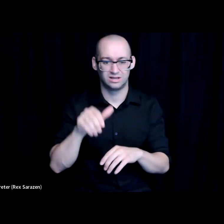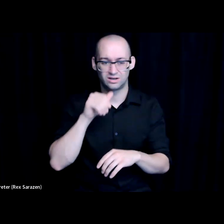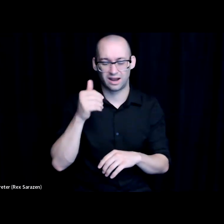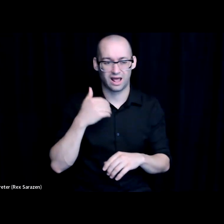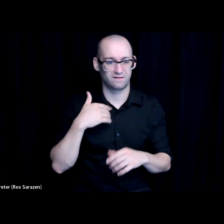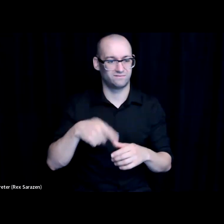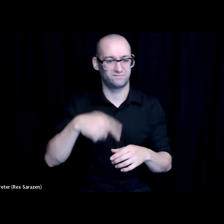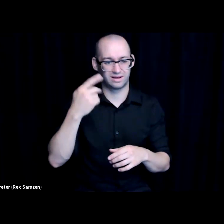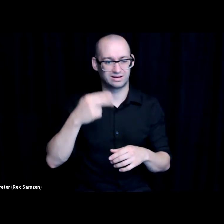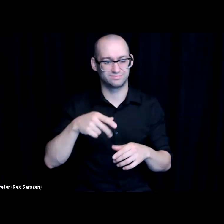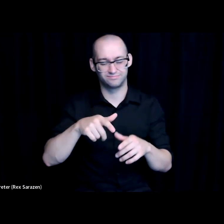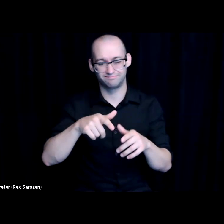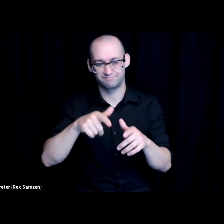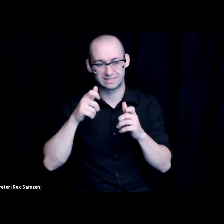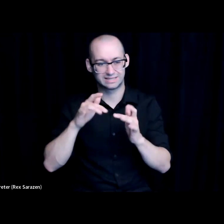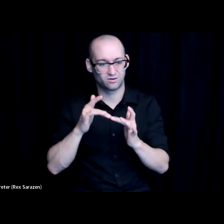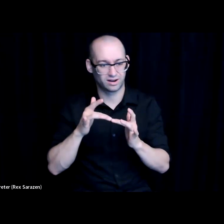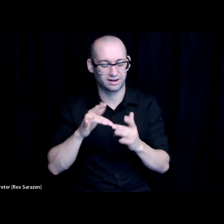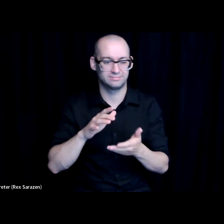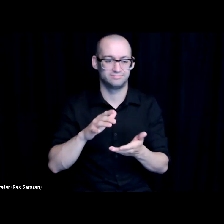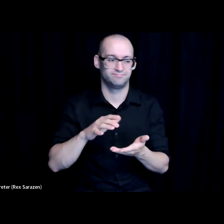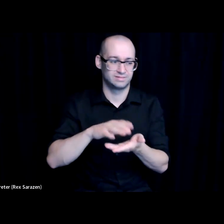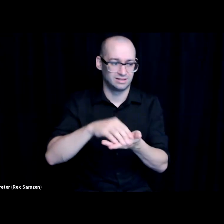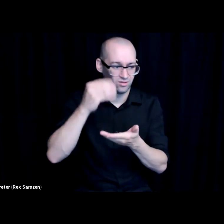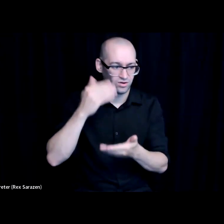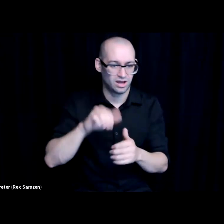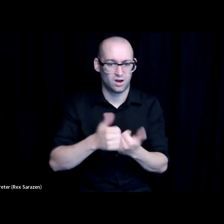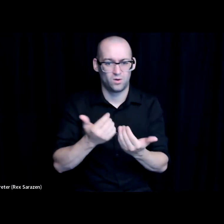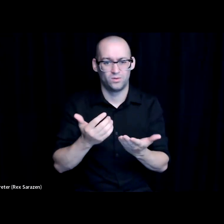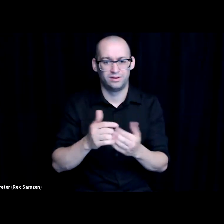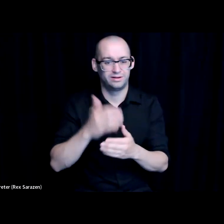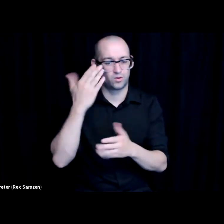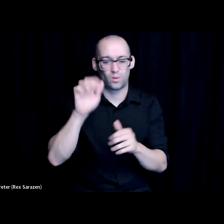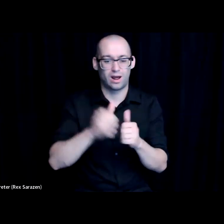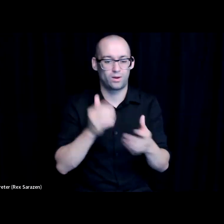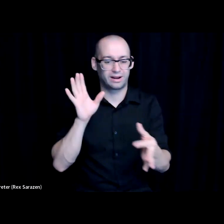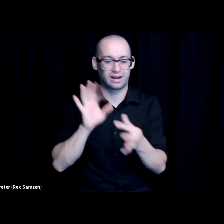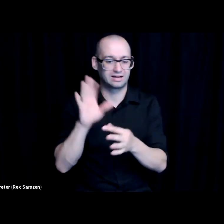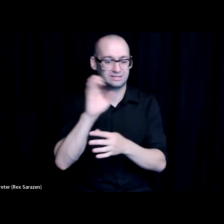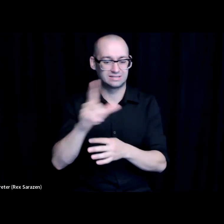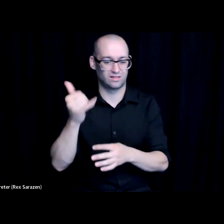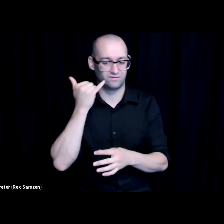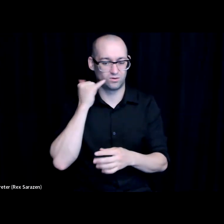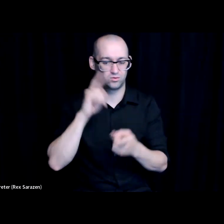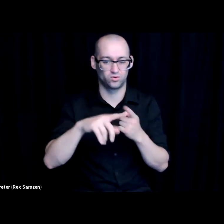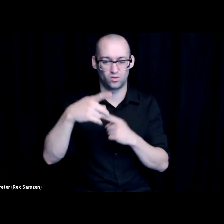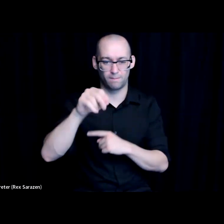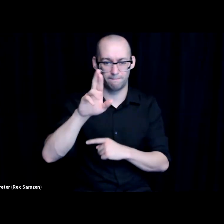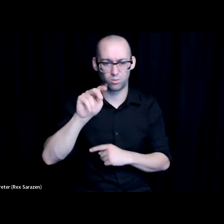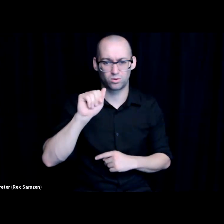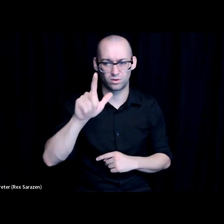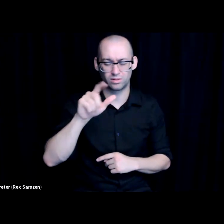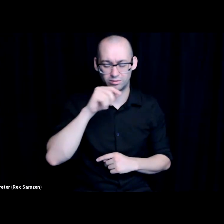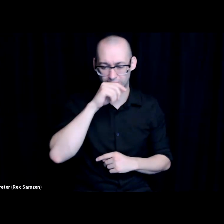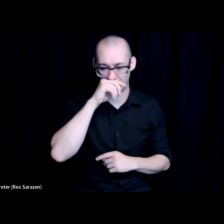didn't have literacy of understanding how to even connect their cell phones to our portal. But so what we did,